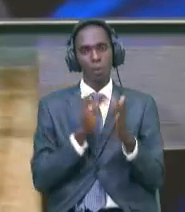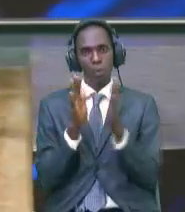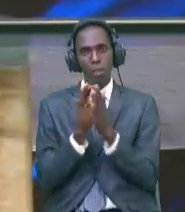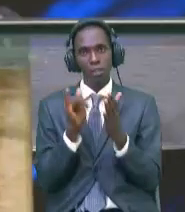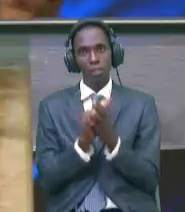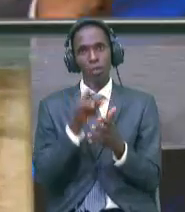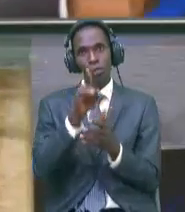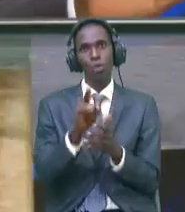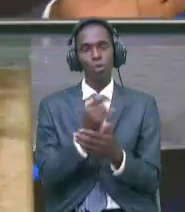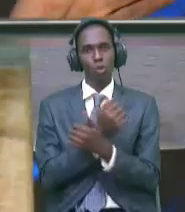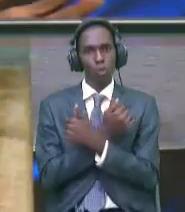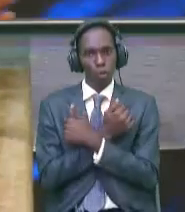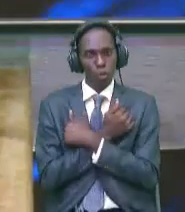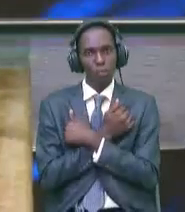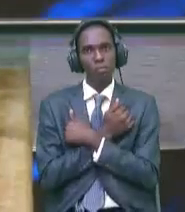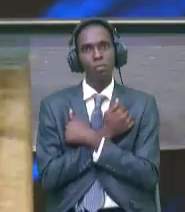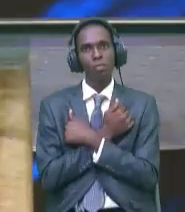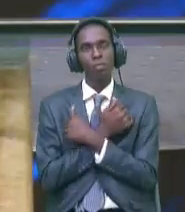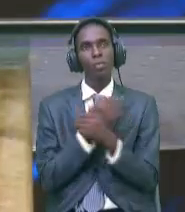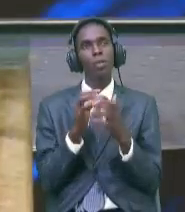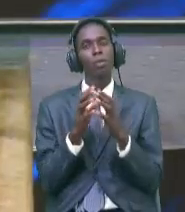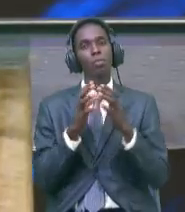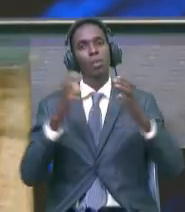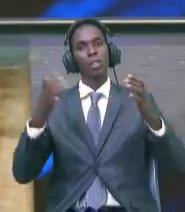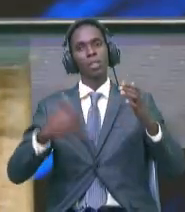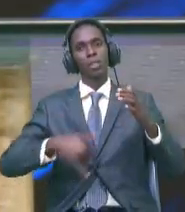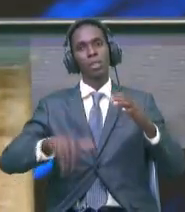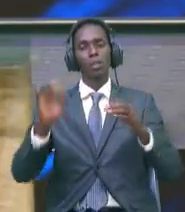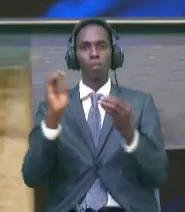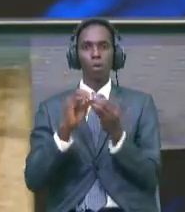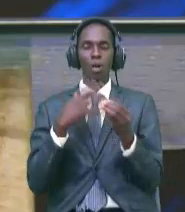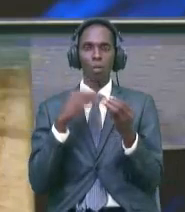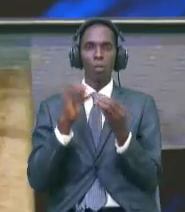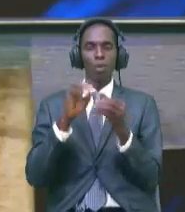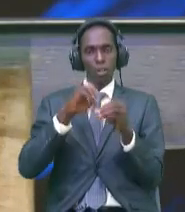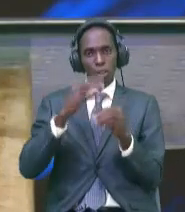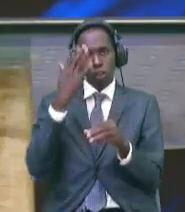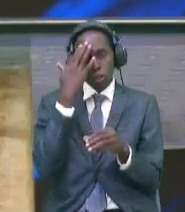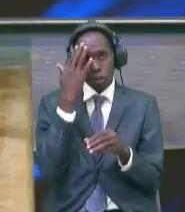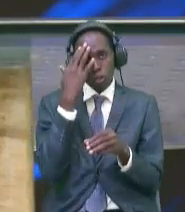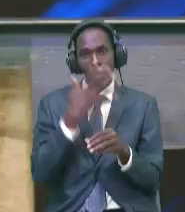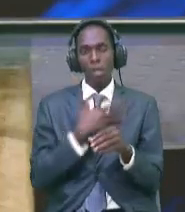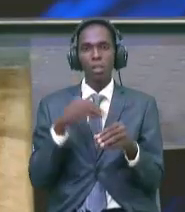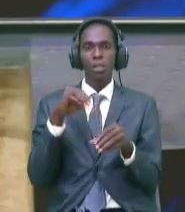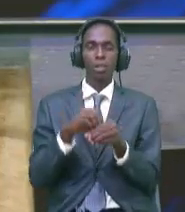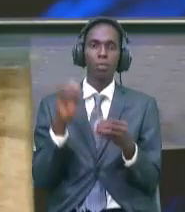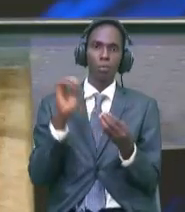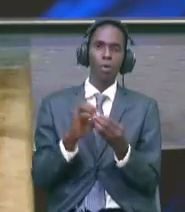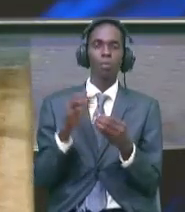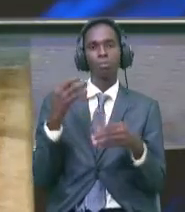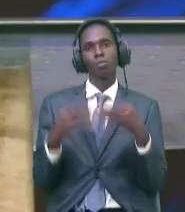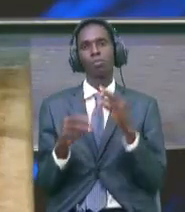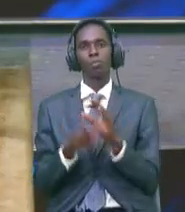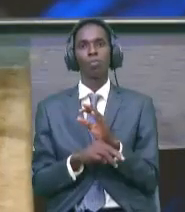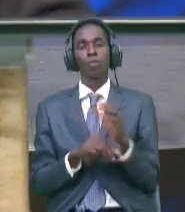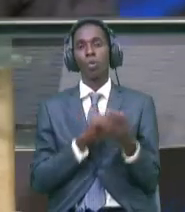may abound yet more and more in knowledge and in all judgment. When you